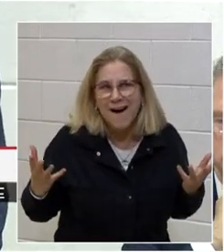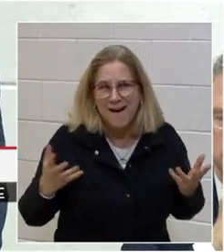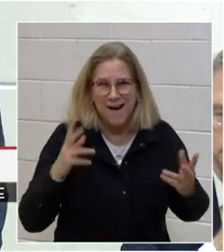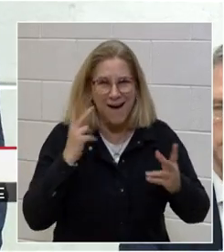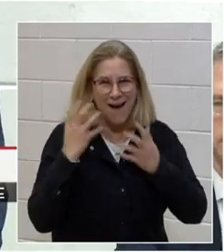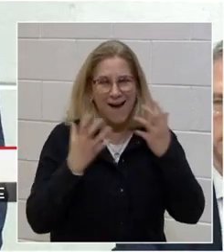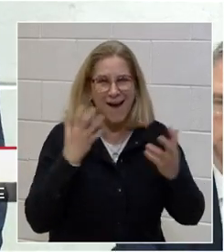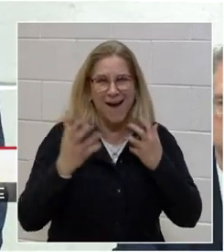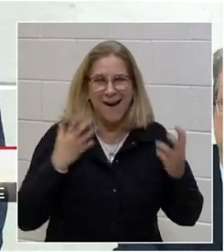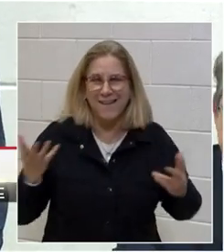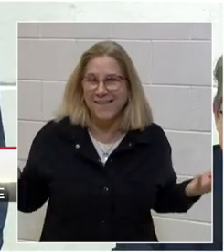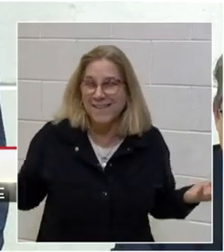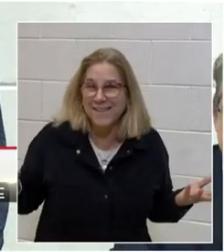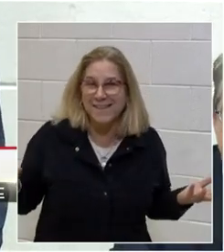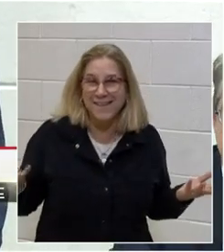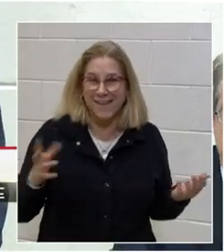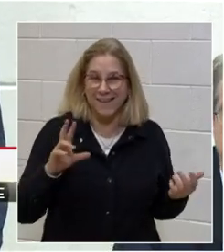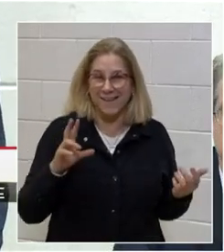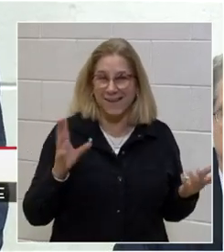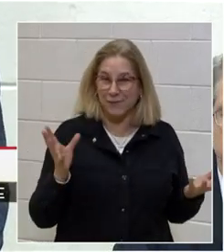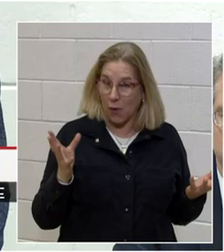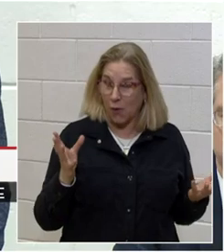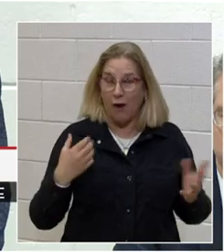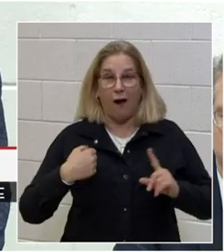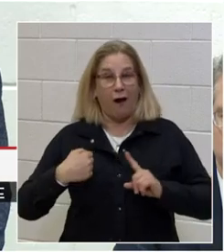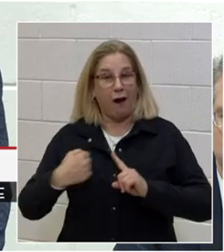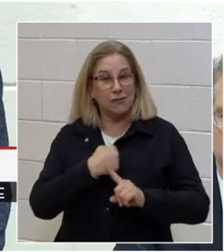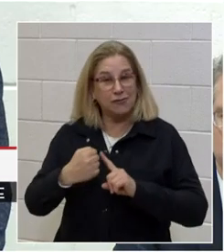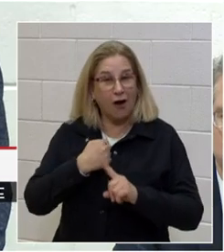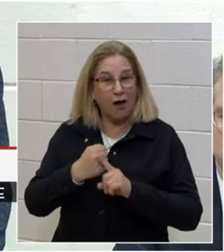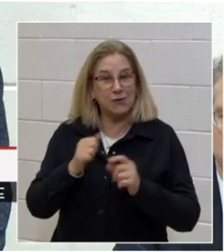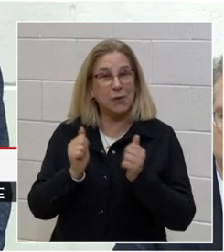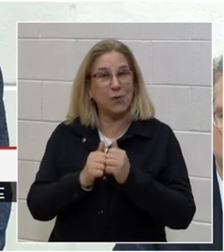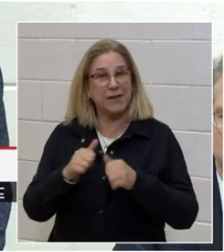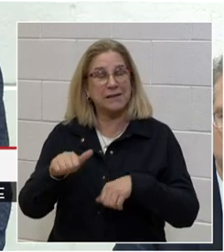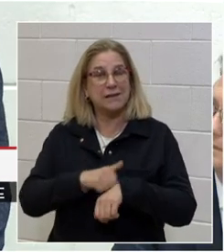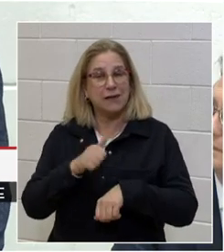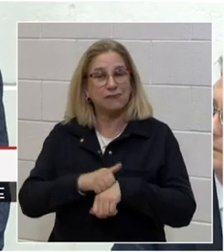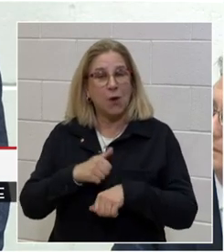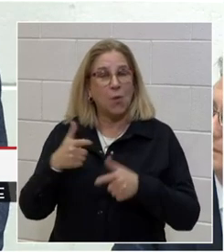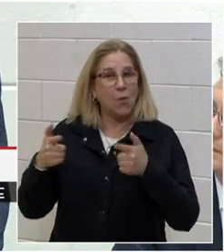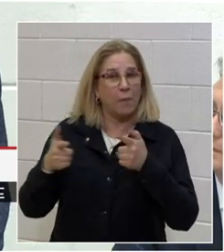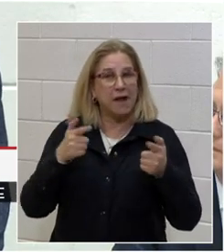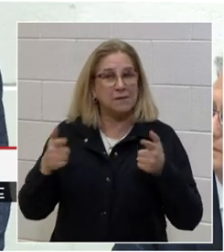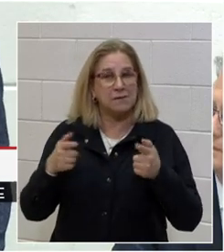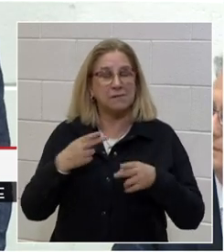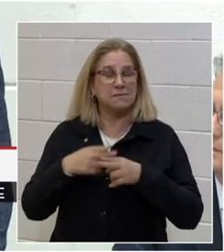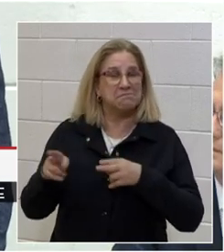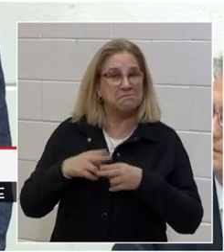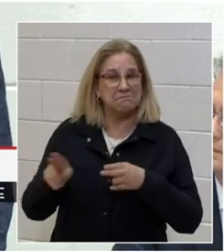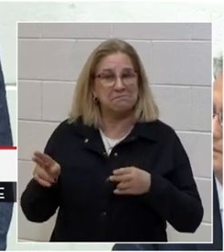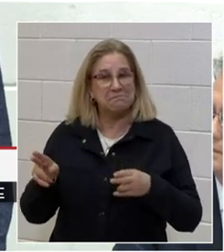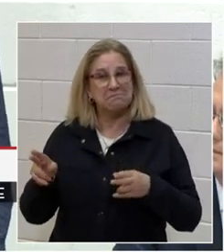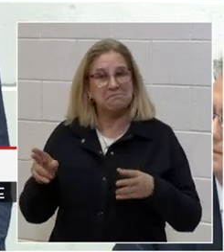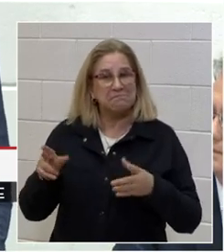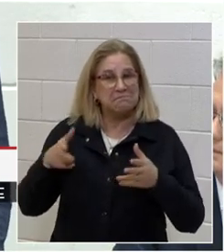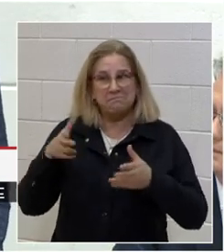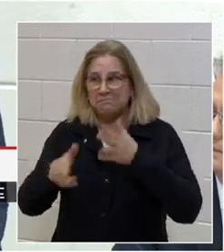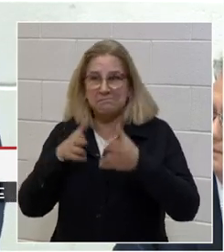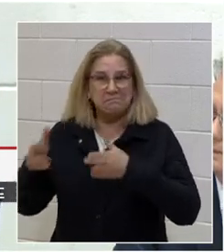Assault with a dangerous weapon, which means fewer gunshot victims, down